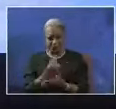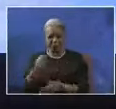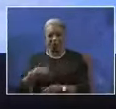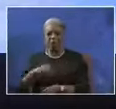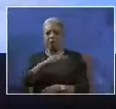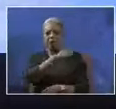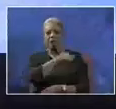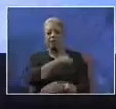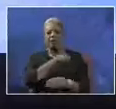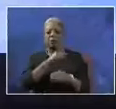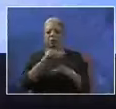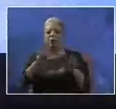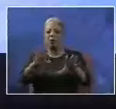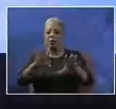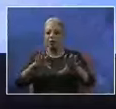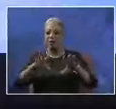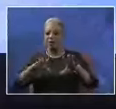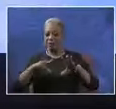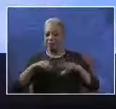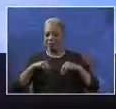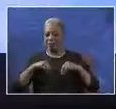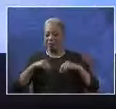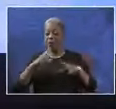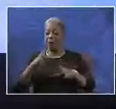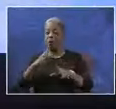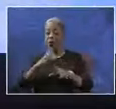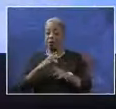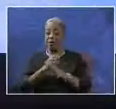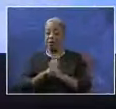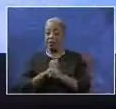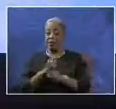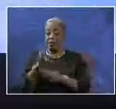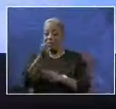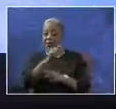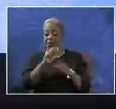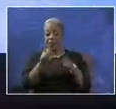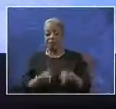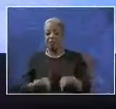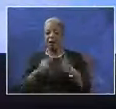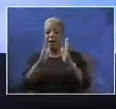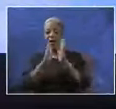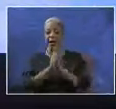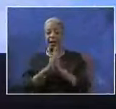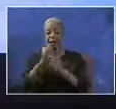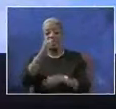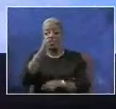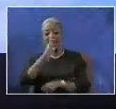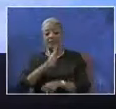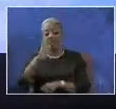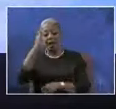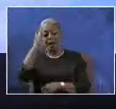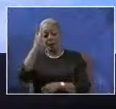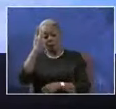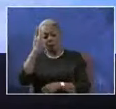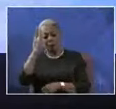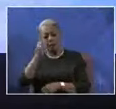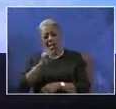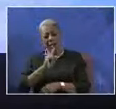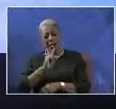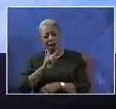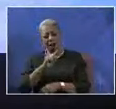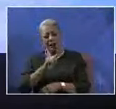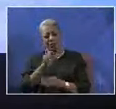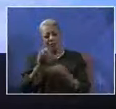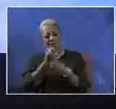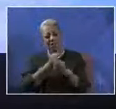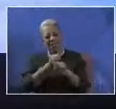the recipients of. If anybody asks us, oh God, why we are saved,